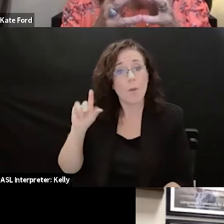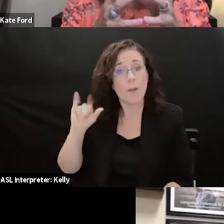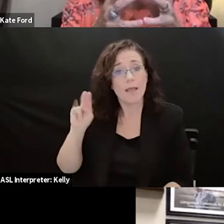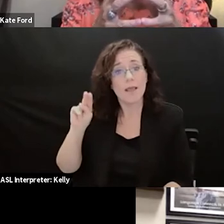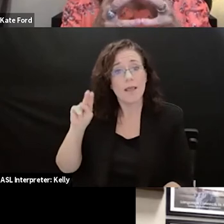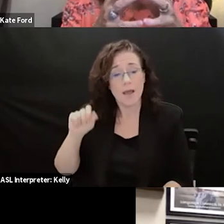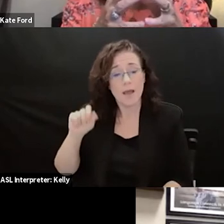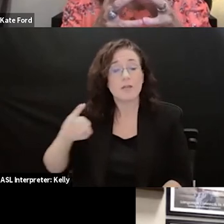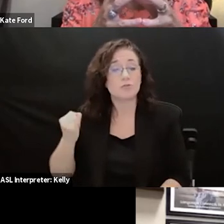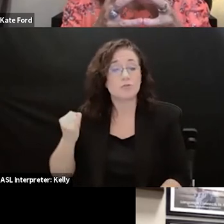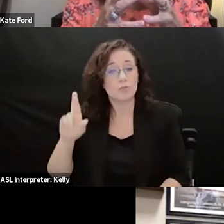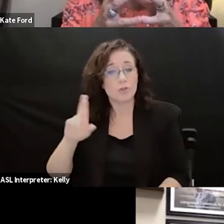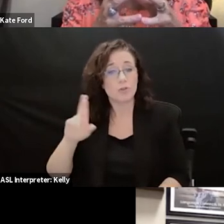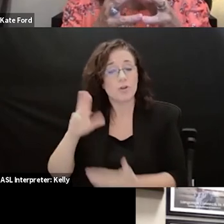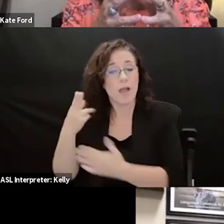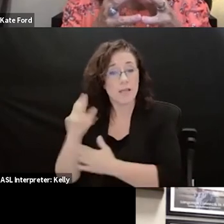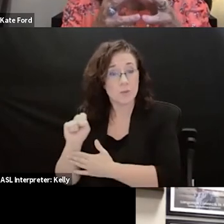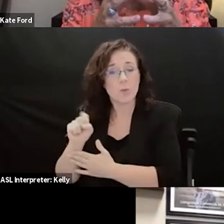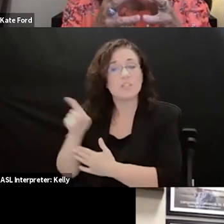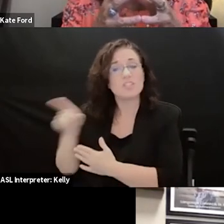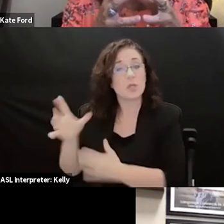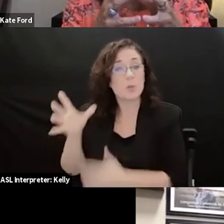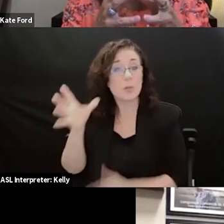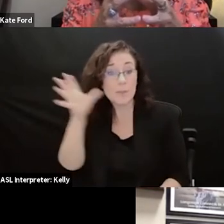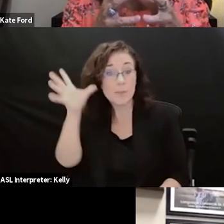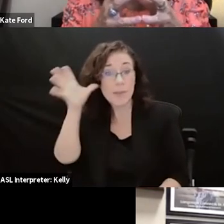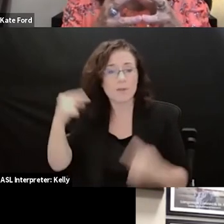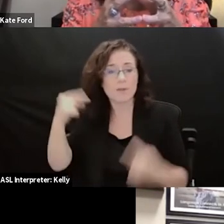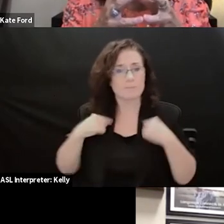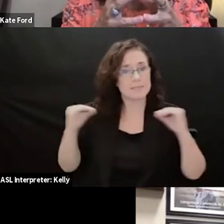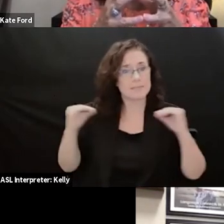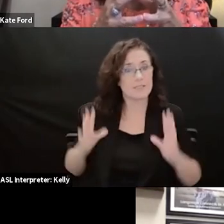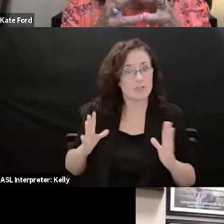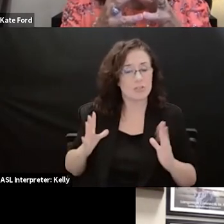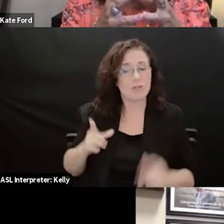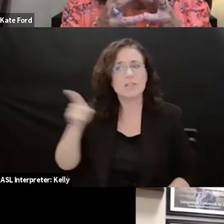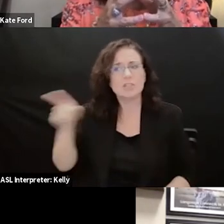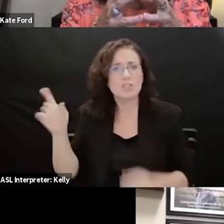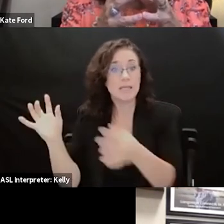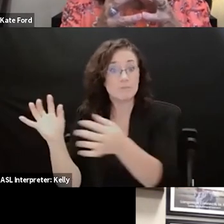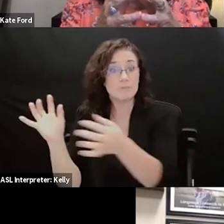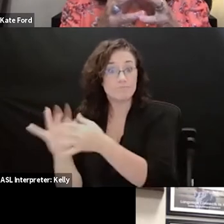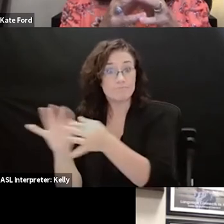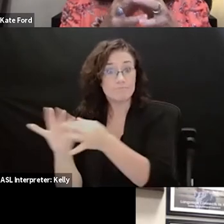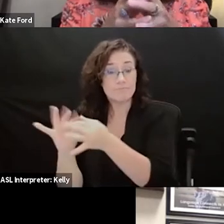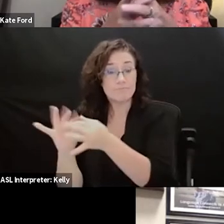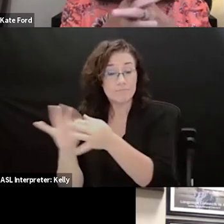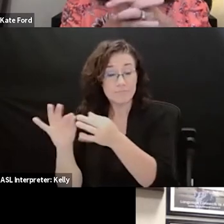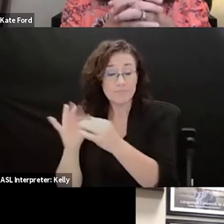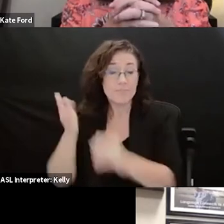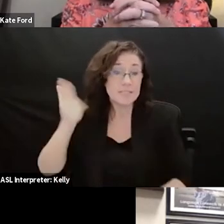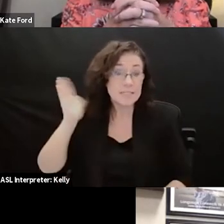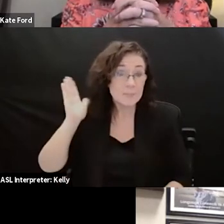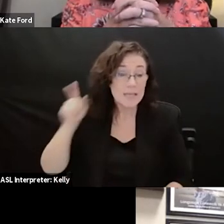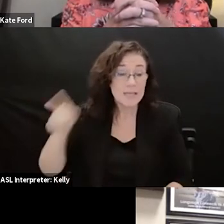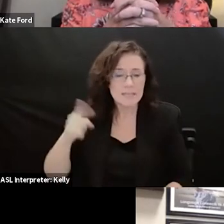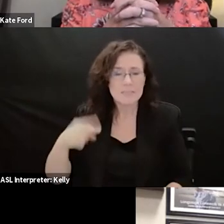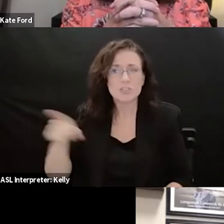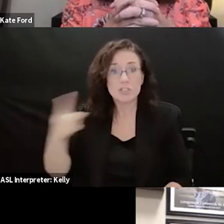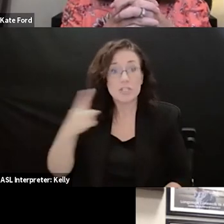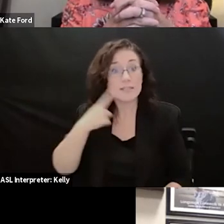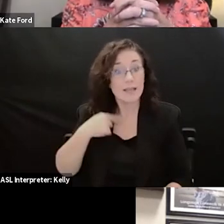she was a parent i was a teacher and when i hear her speak and she tells me that she